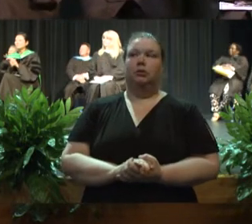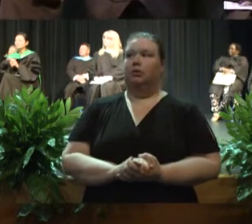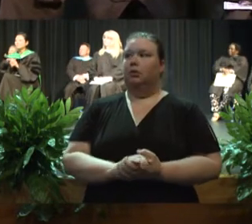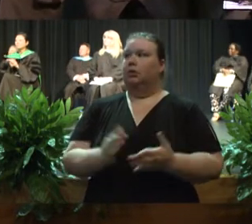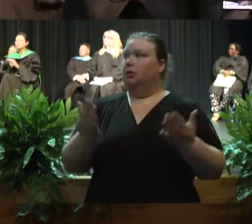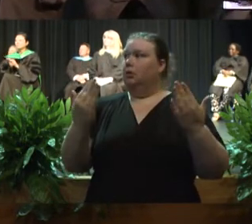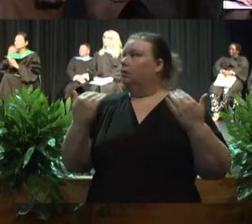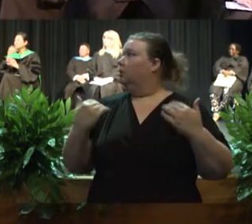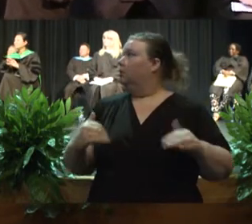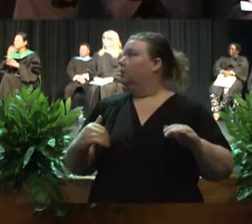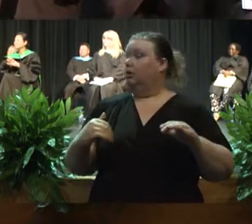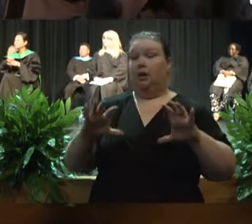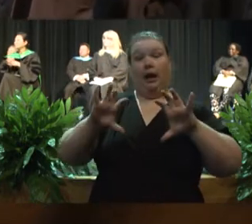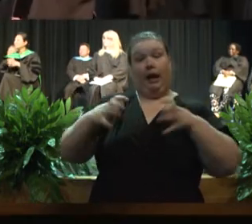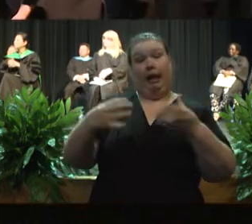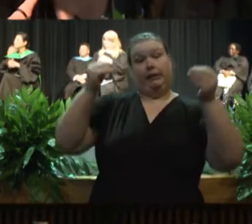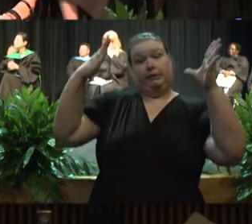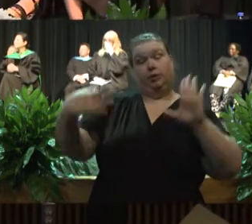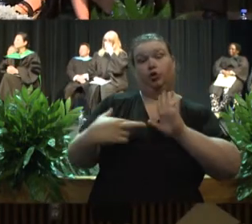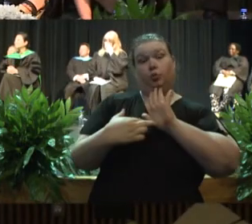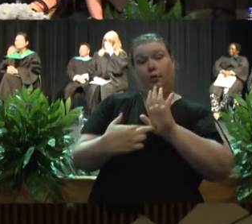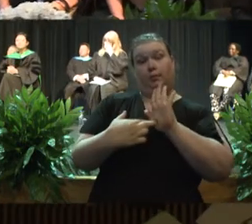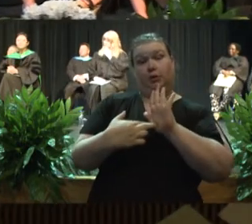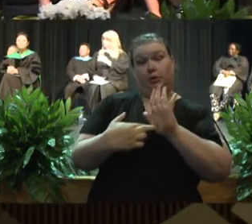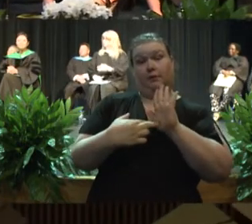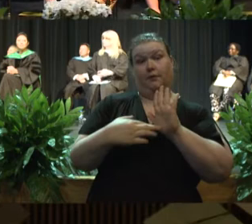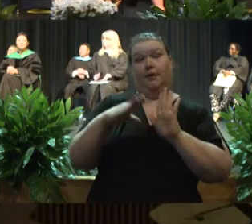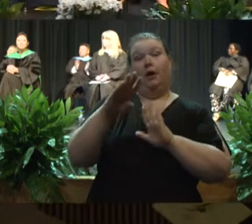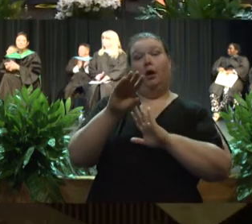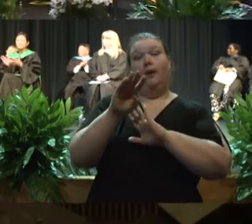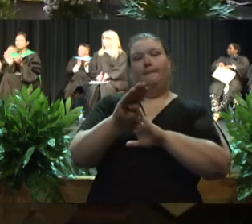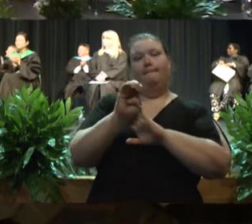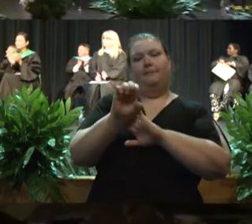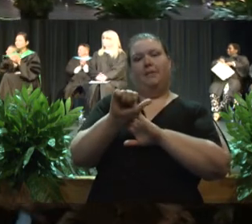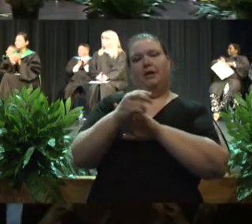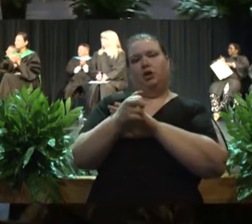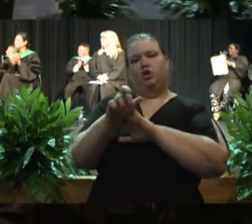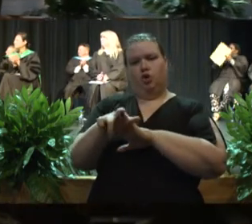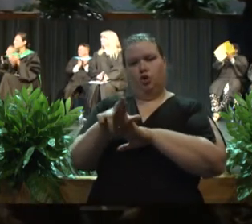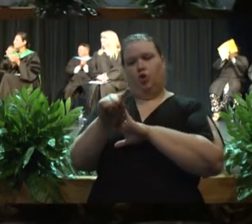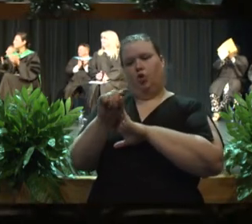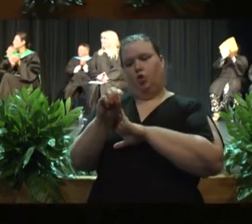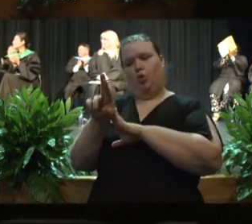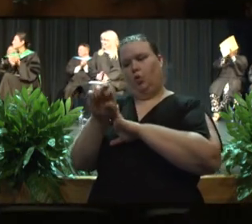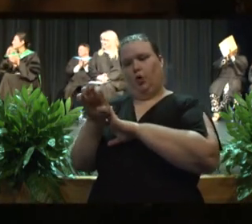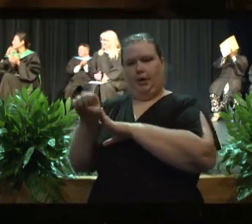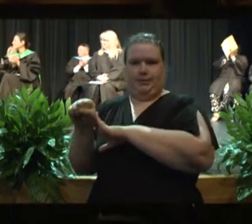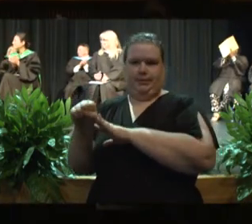And Senior Class Teacher Representative, Mrs. Deidre Torres.